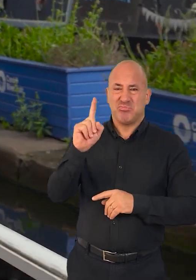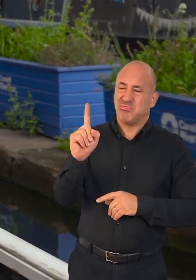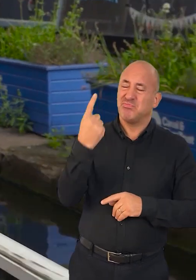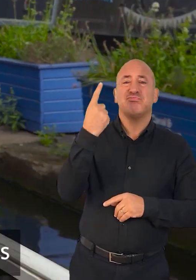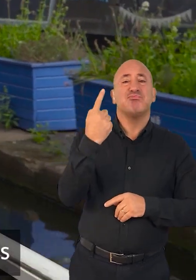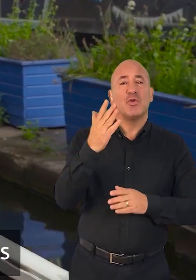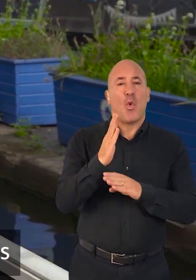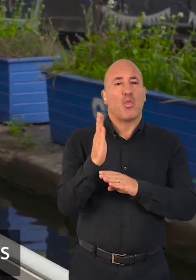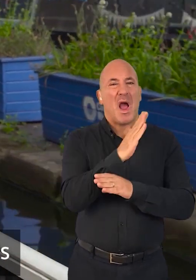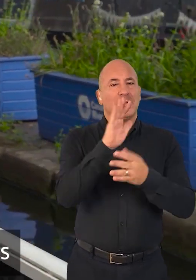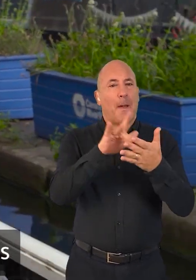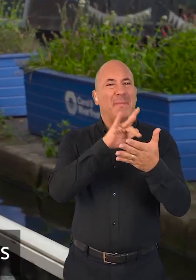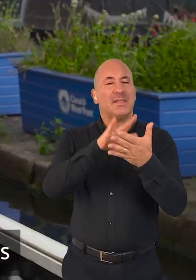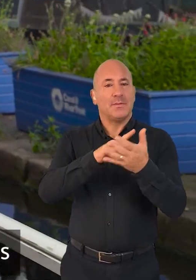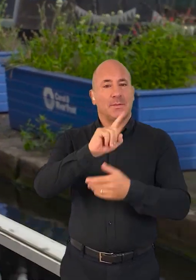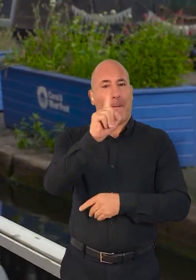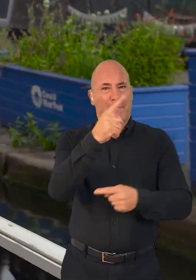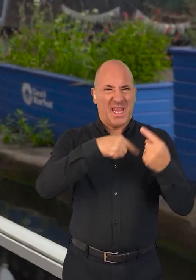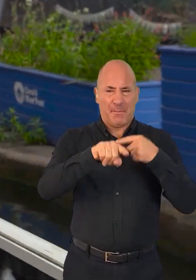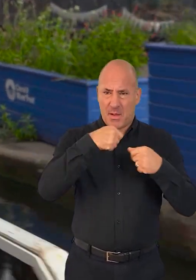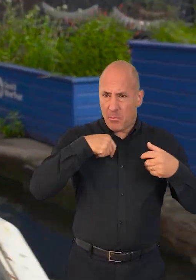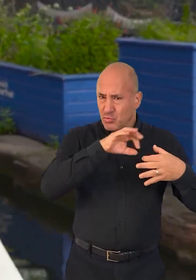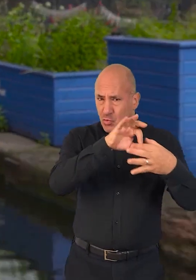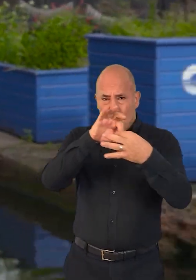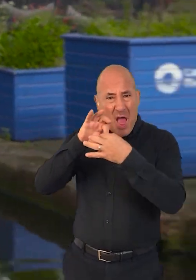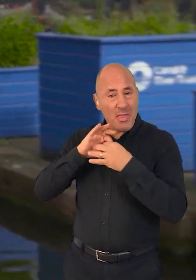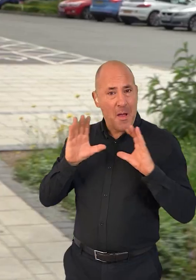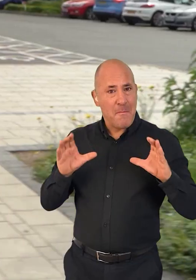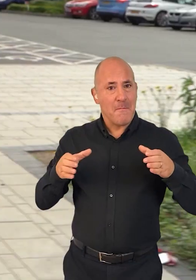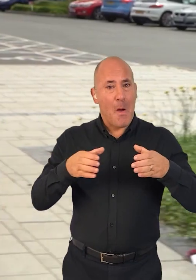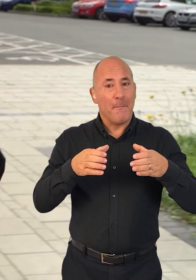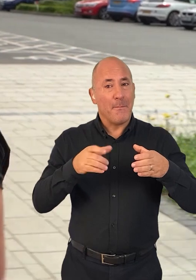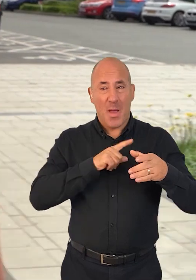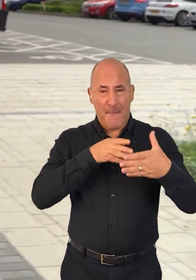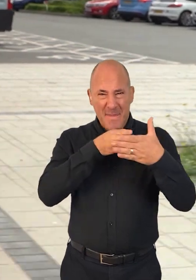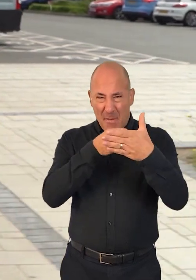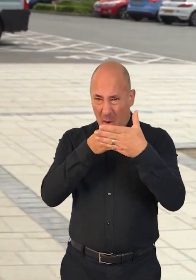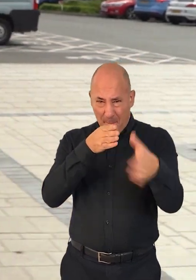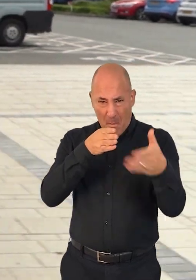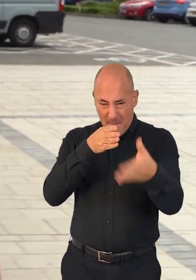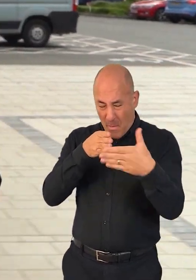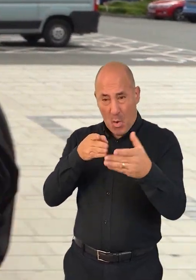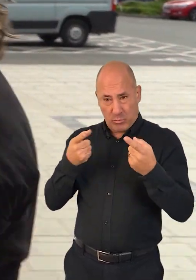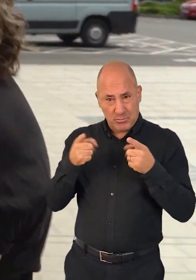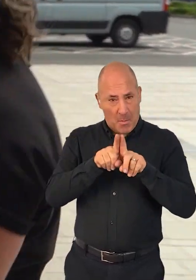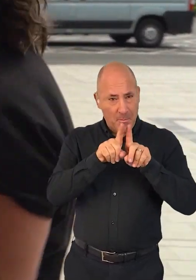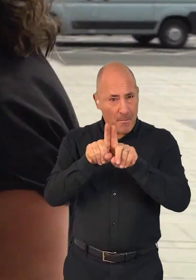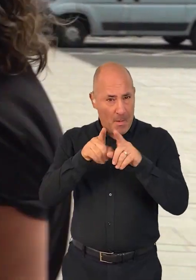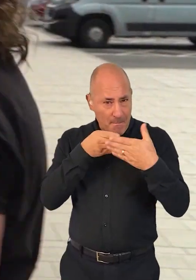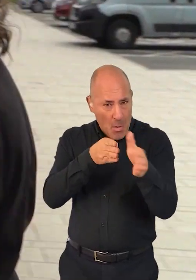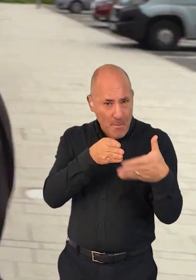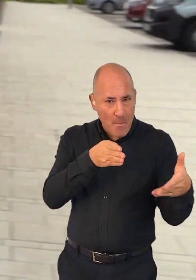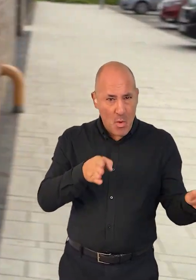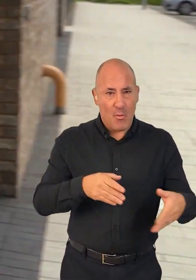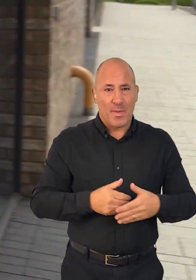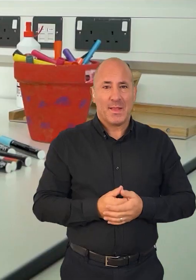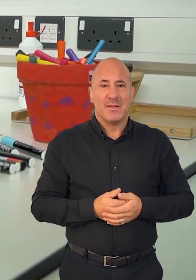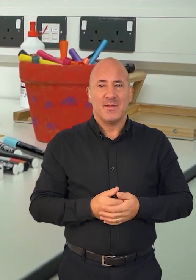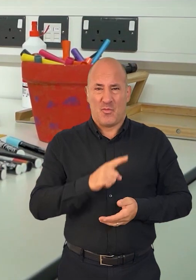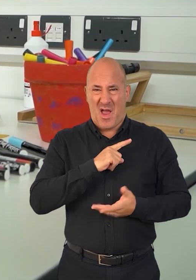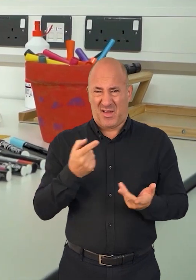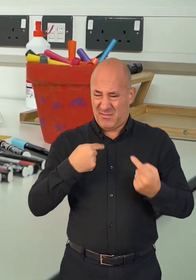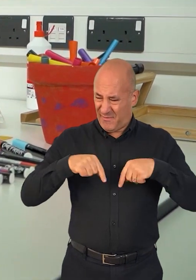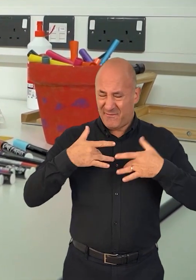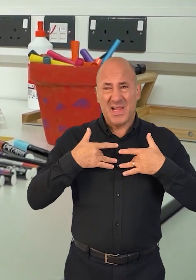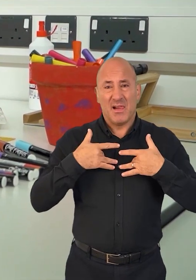Sense is calling on the people of the West Midlands to come together as one. To break through every barrier side by side.